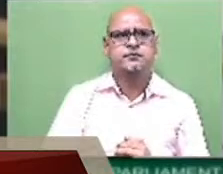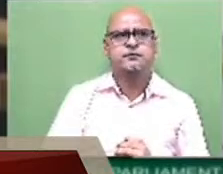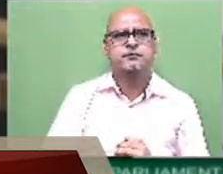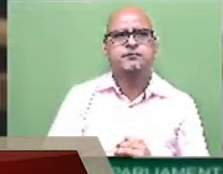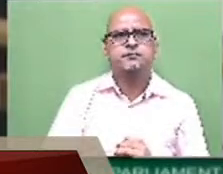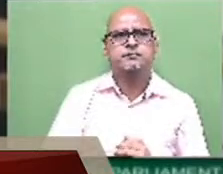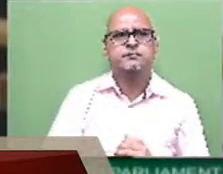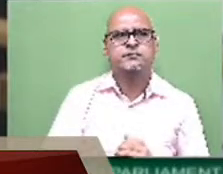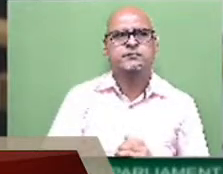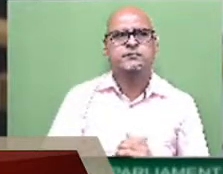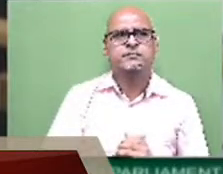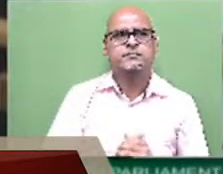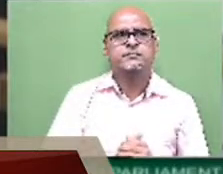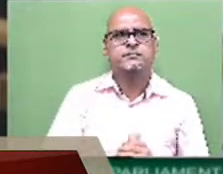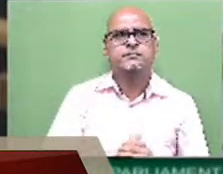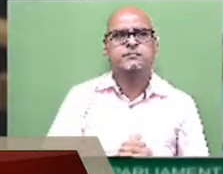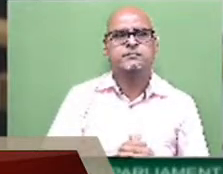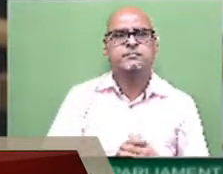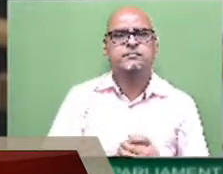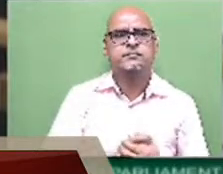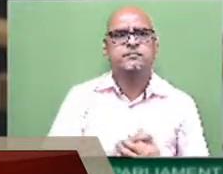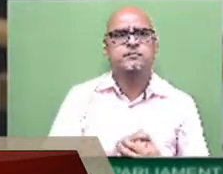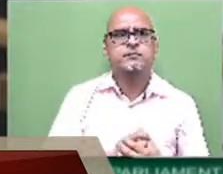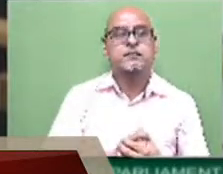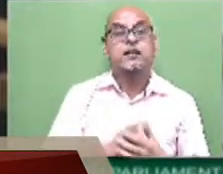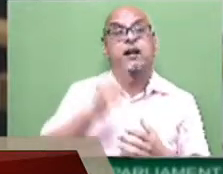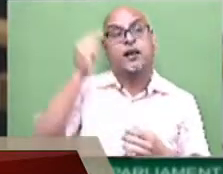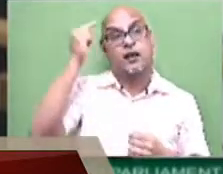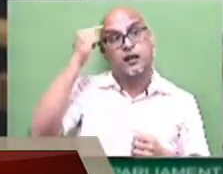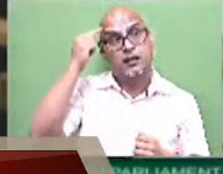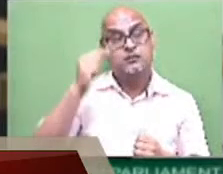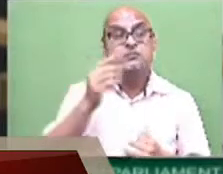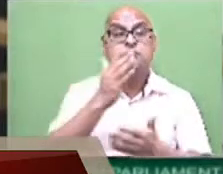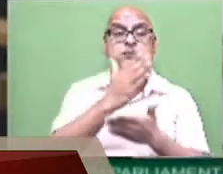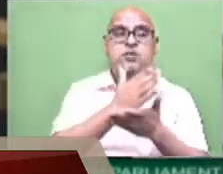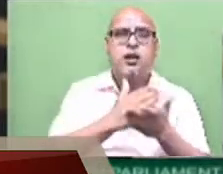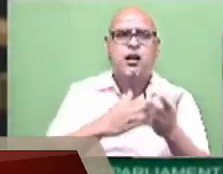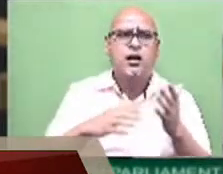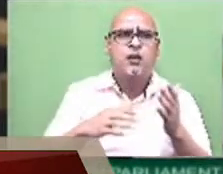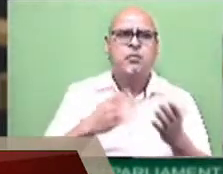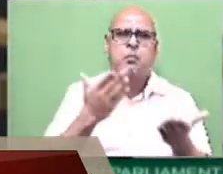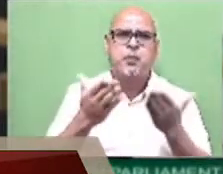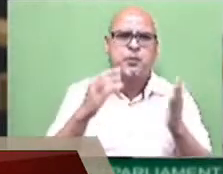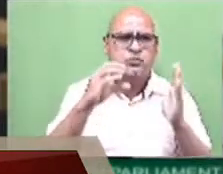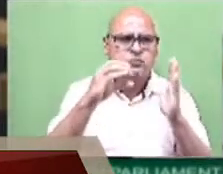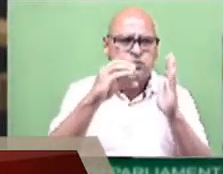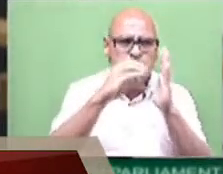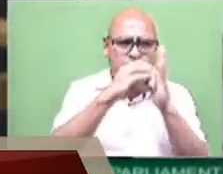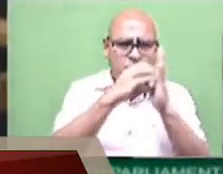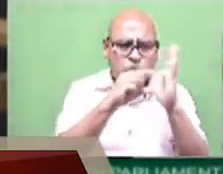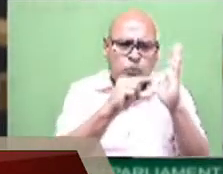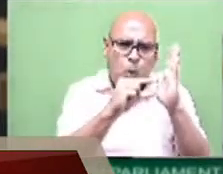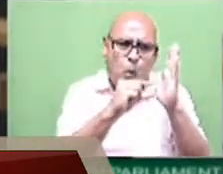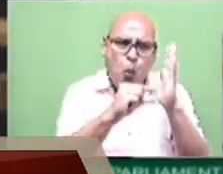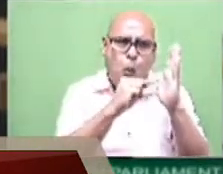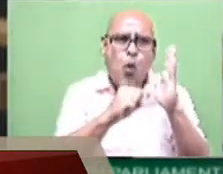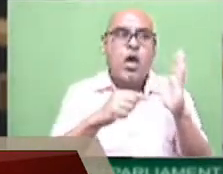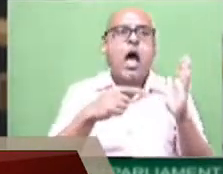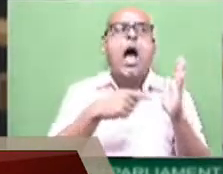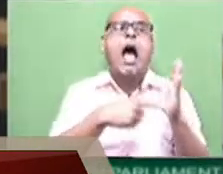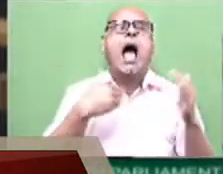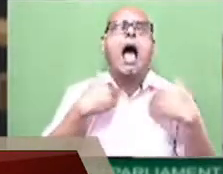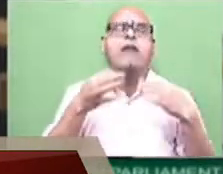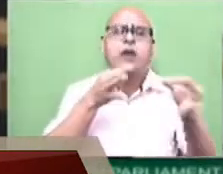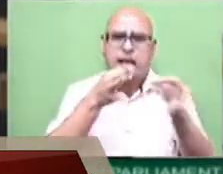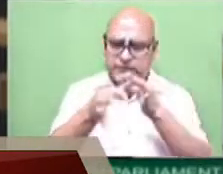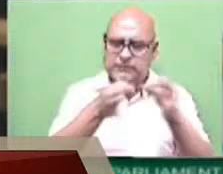that regulation that specifies the offense, and it will specify the fine that is going to be imposed. Now, the